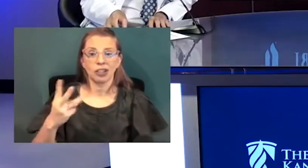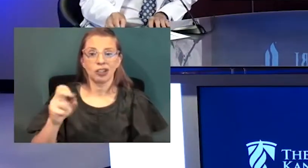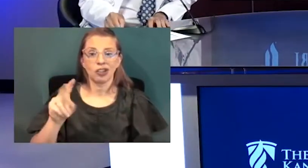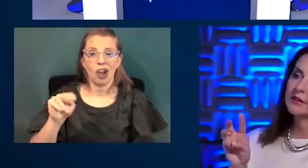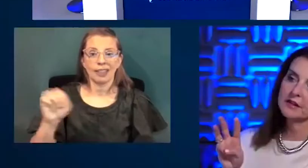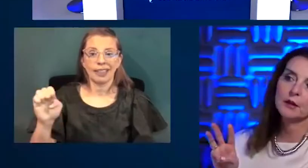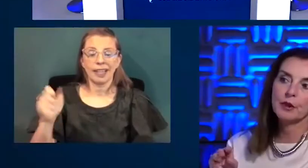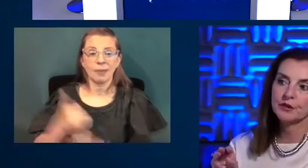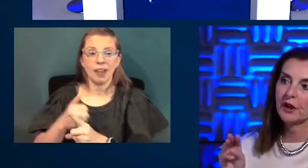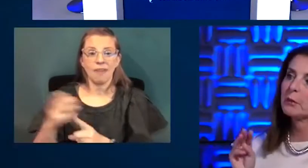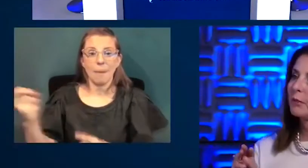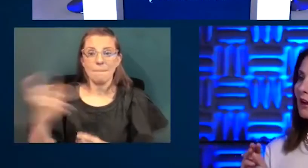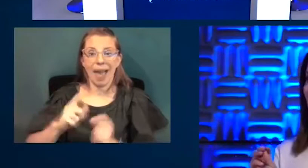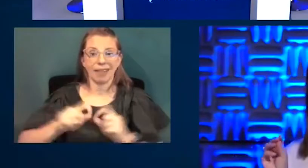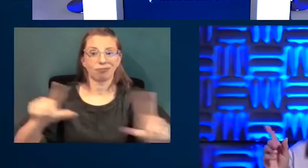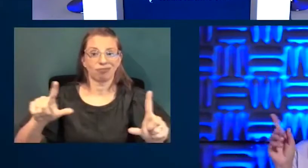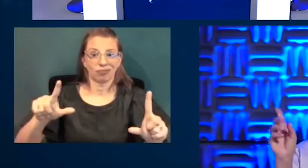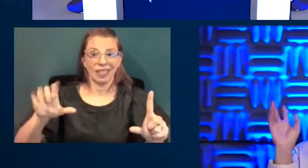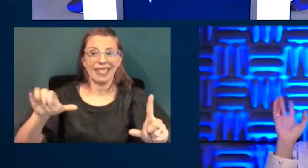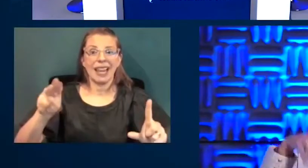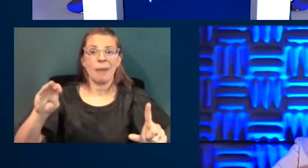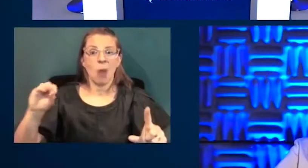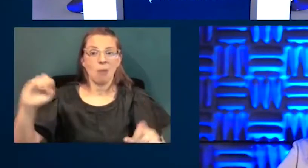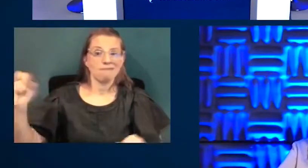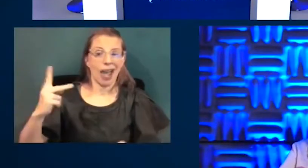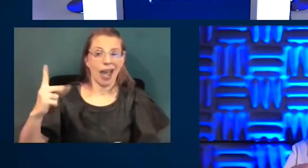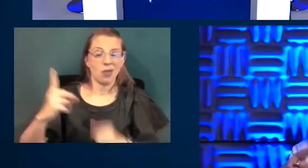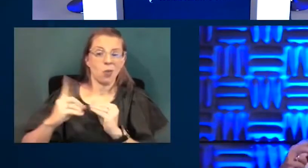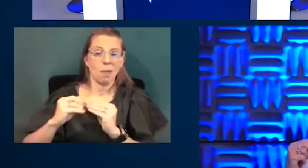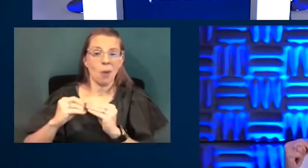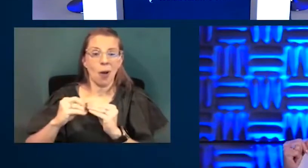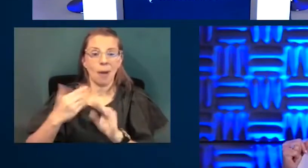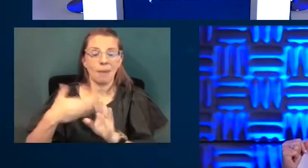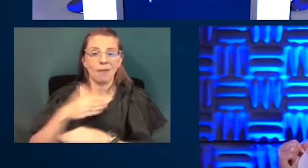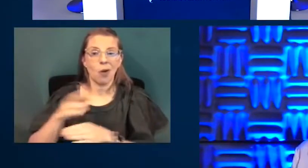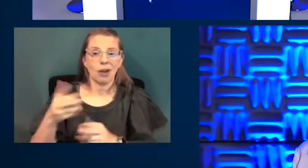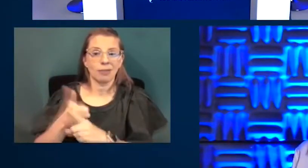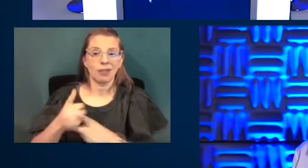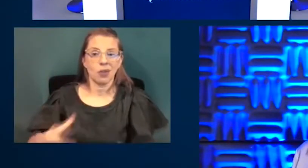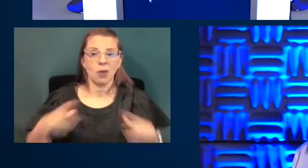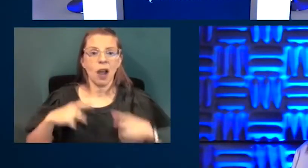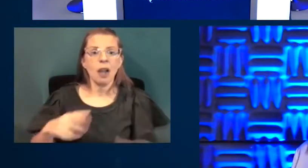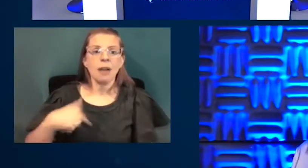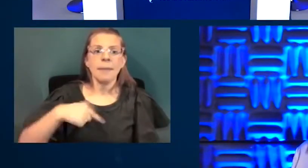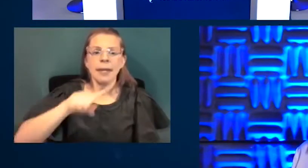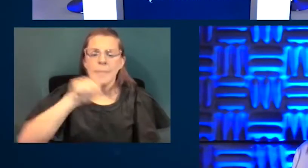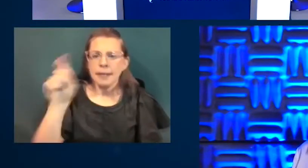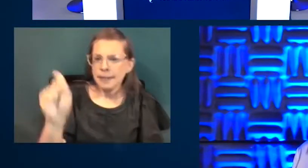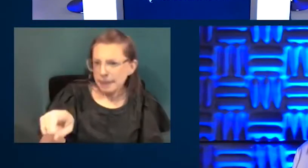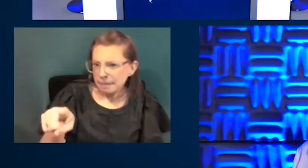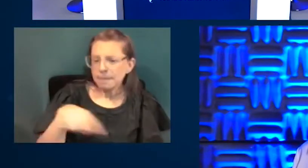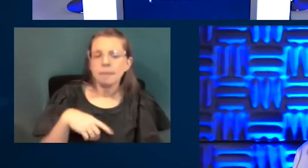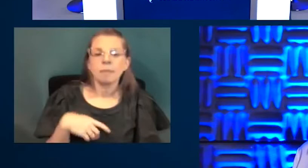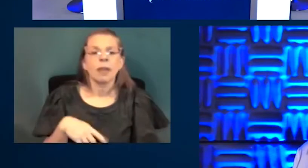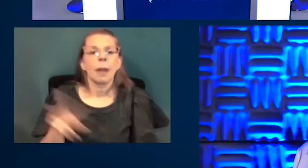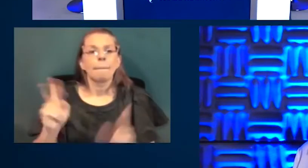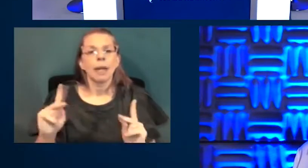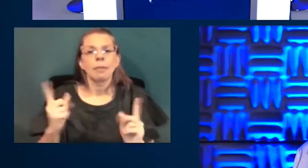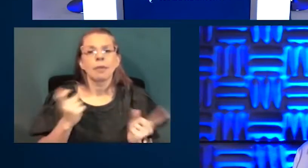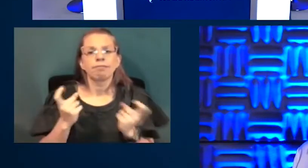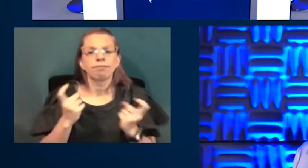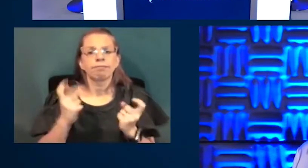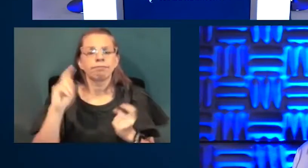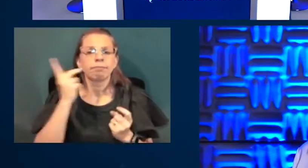thing. Yeah, all the CMOs are coming back on one more time. I have a question, which maybe takes us out of line. People have asked politicians kind